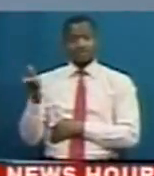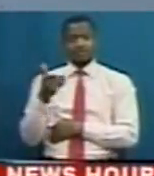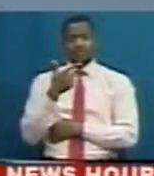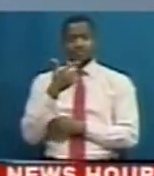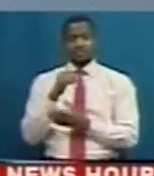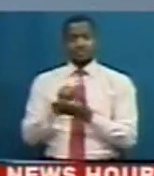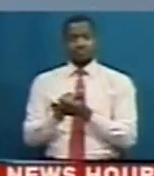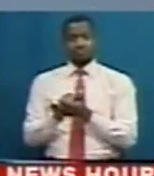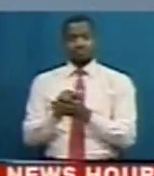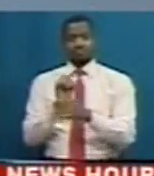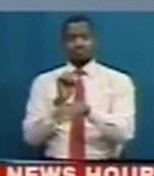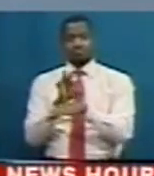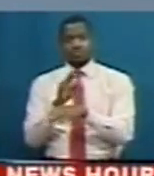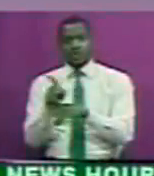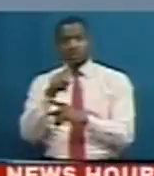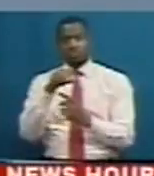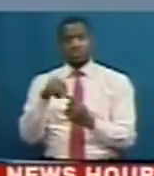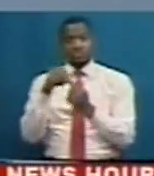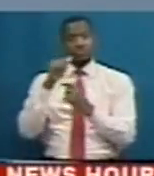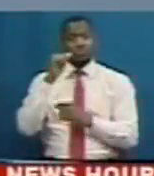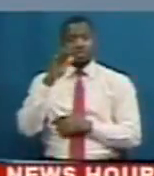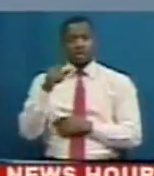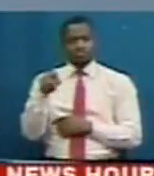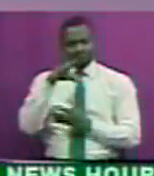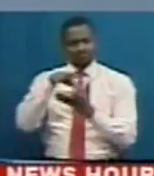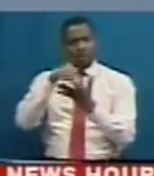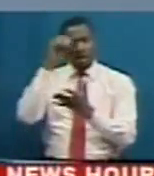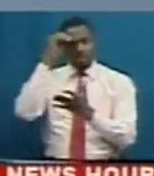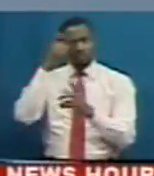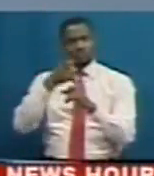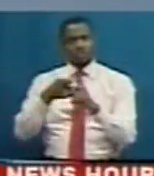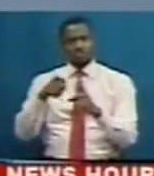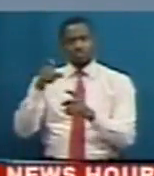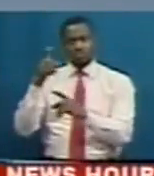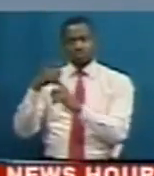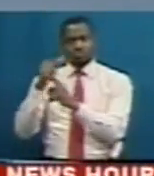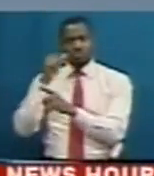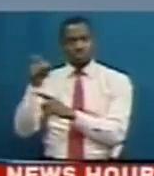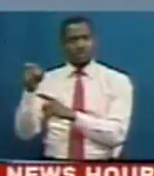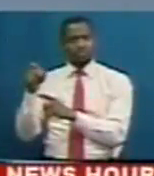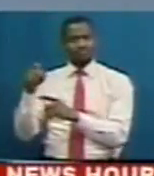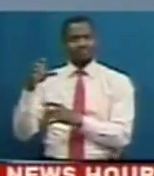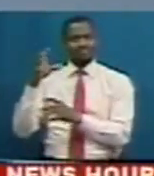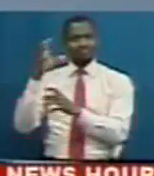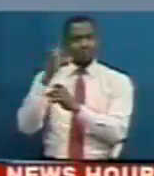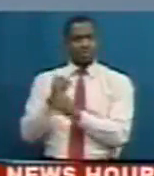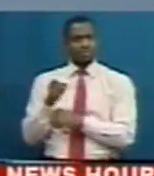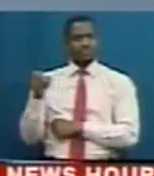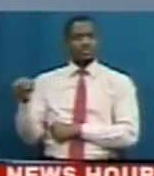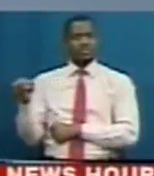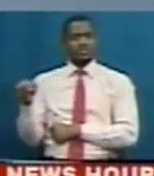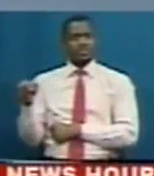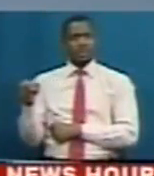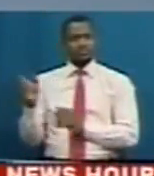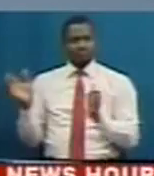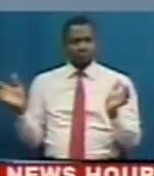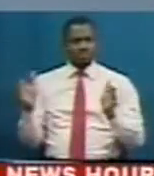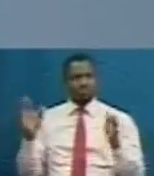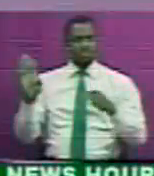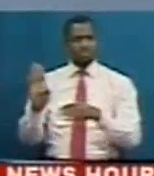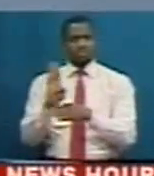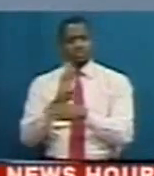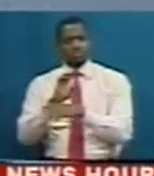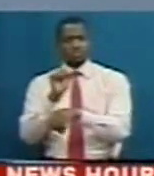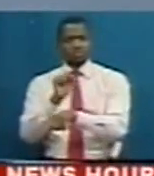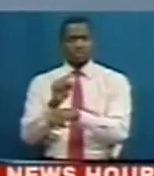Nkrumah encouraged young entrepreneurs, especially women, to learn from the achievements of Dr. Ocloo and rekindle the can-do spirit in their